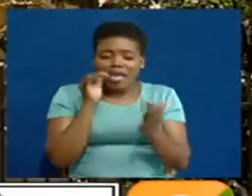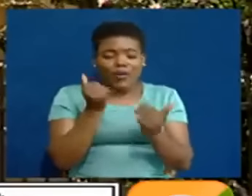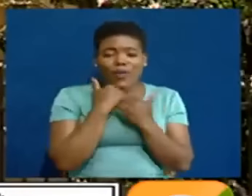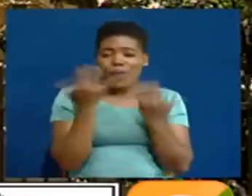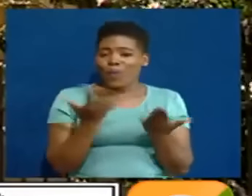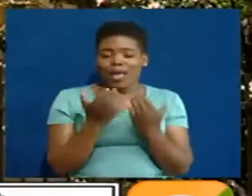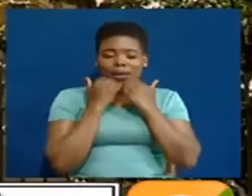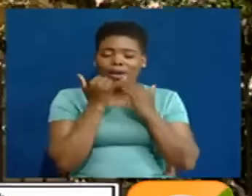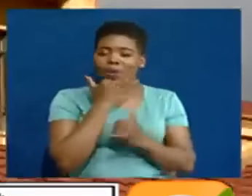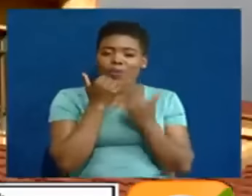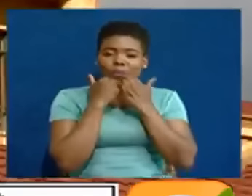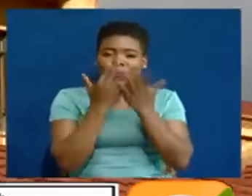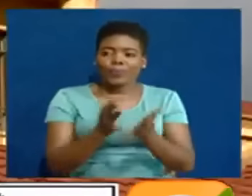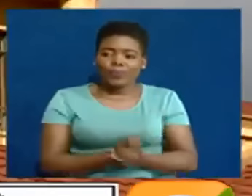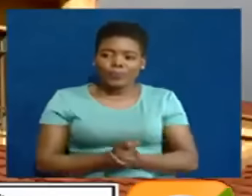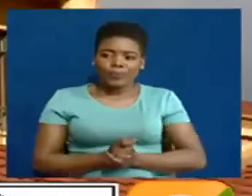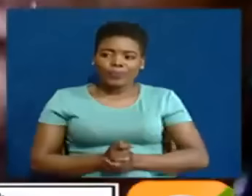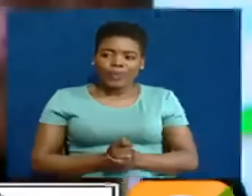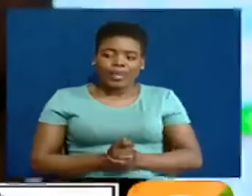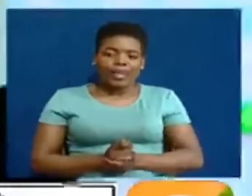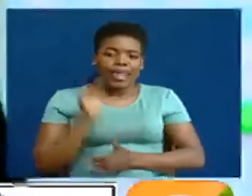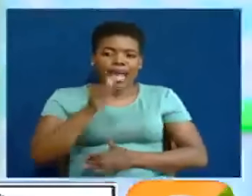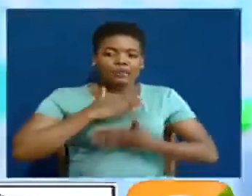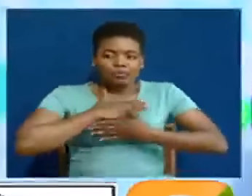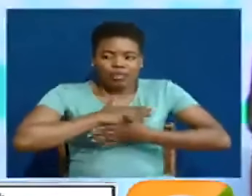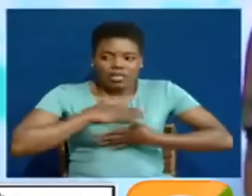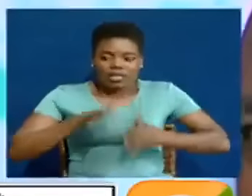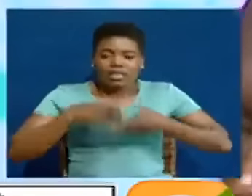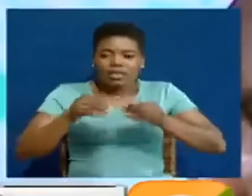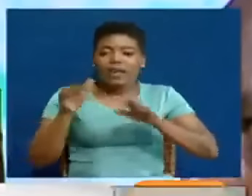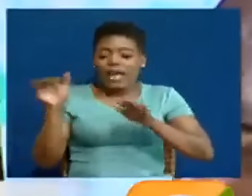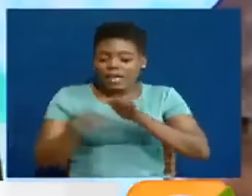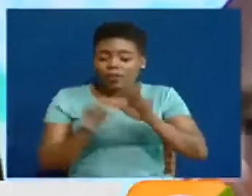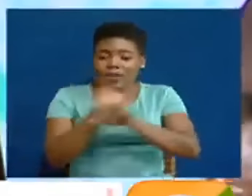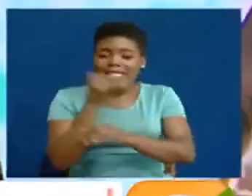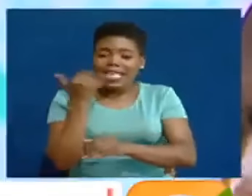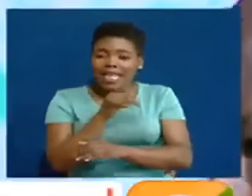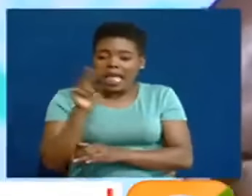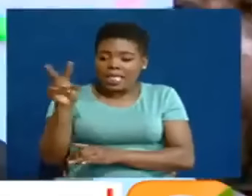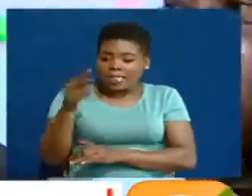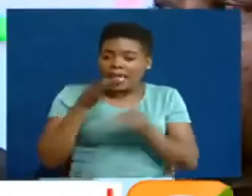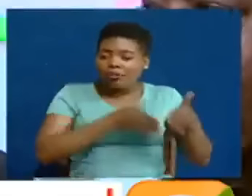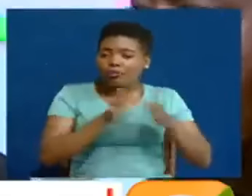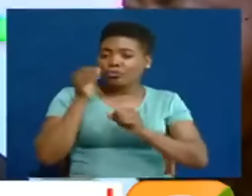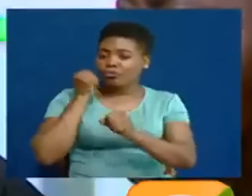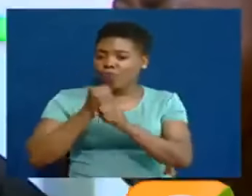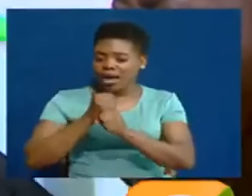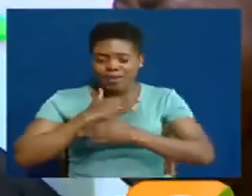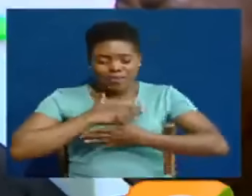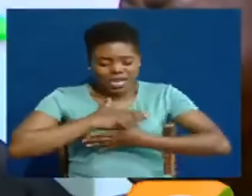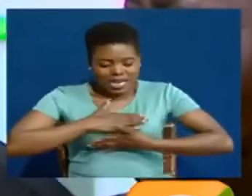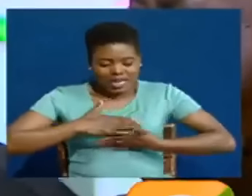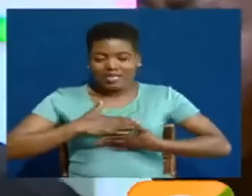on the courts to grant Gachagua a second chance. We have our day in court, and we are very optimistic about that. Rigathi